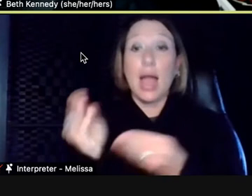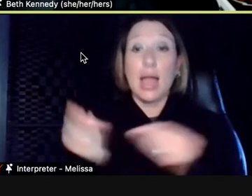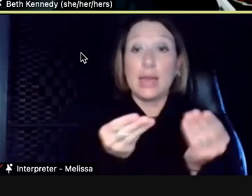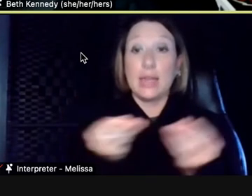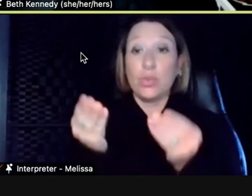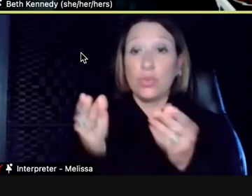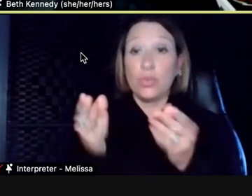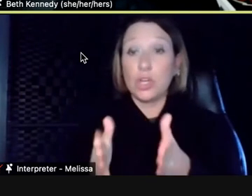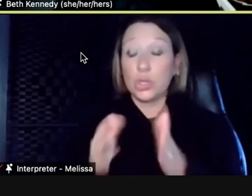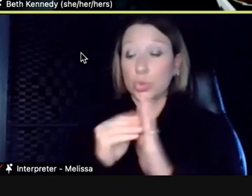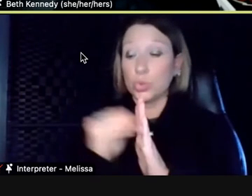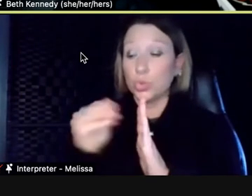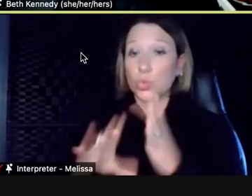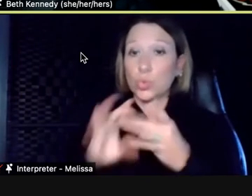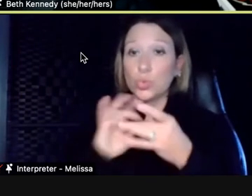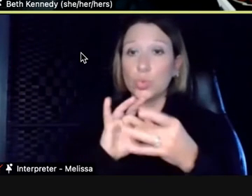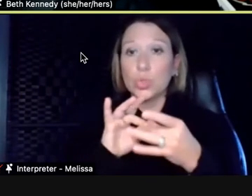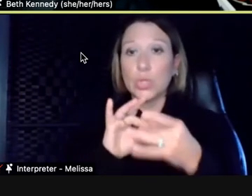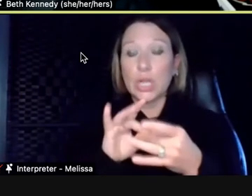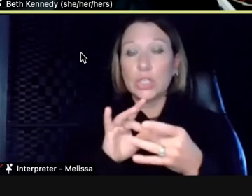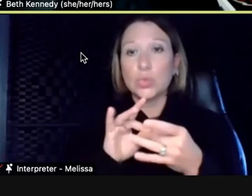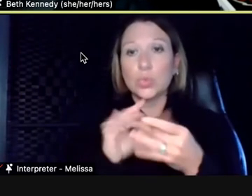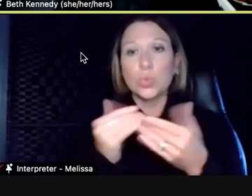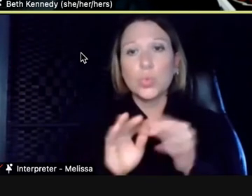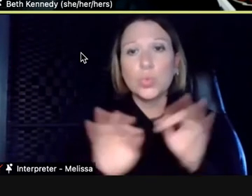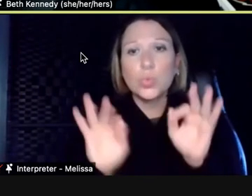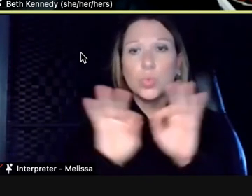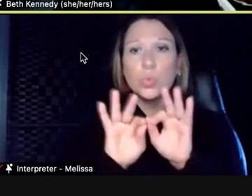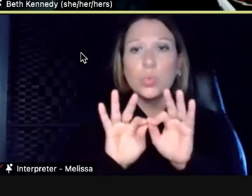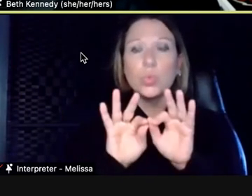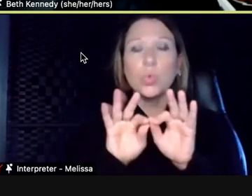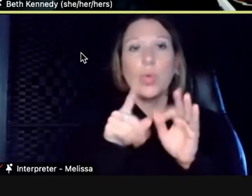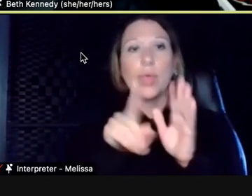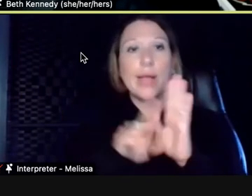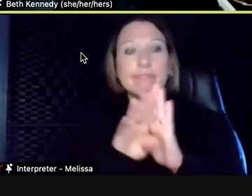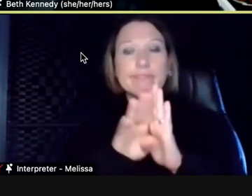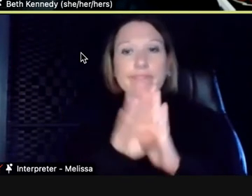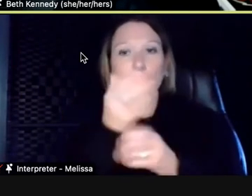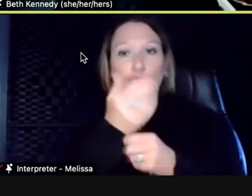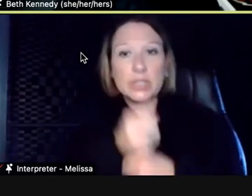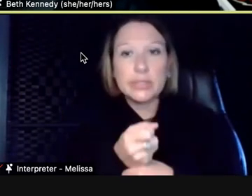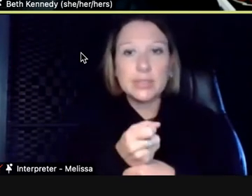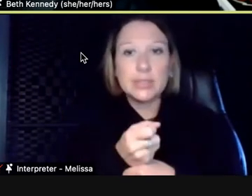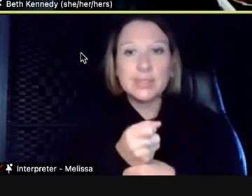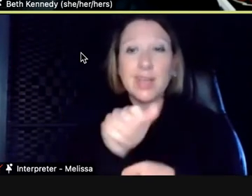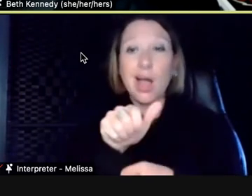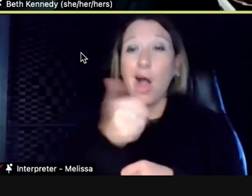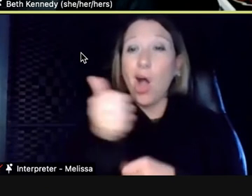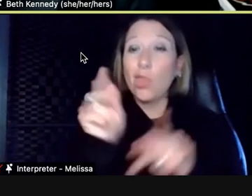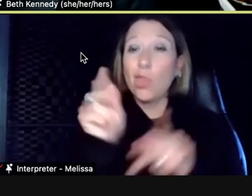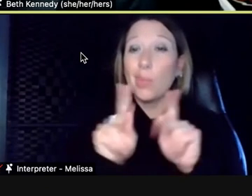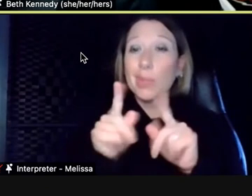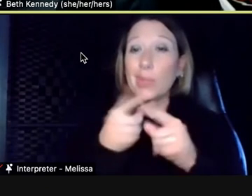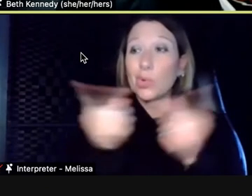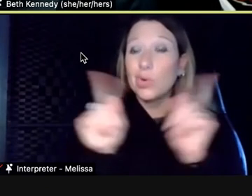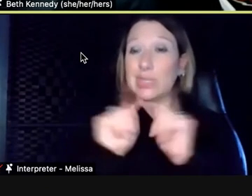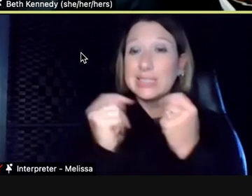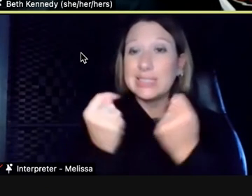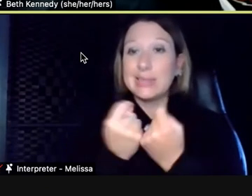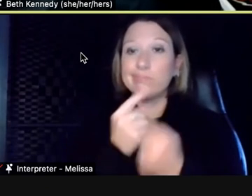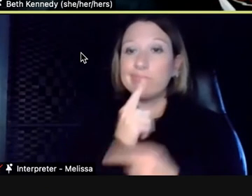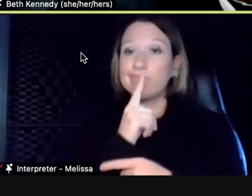And interveners develop this trust with the student that other people on the team tend not to have. Even people